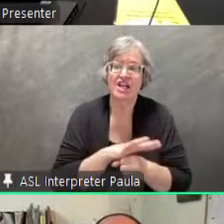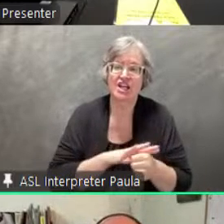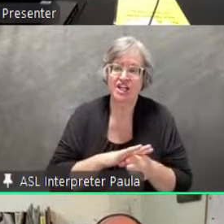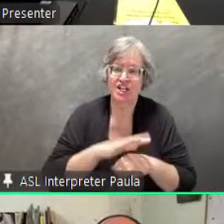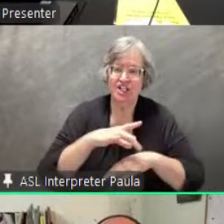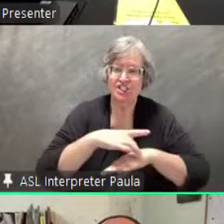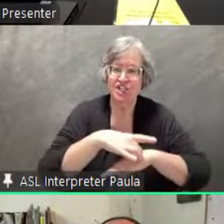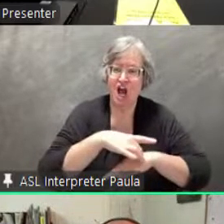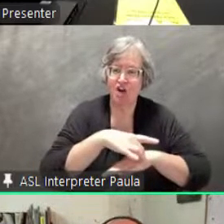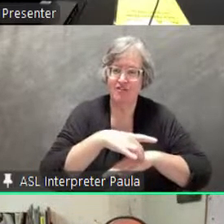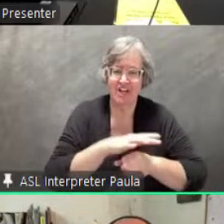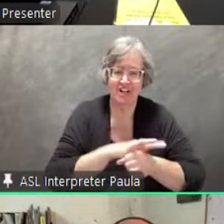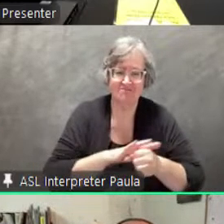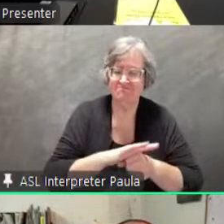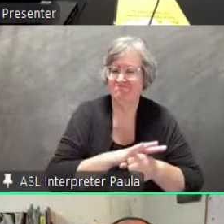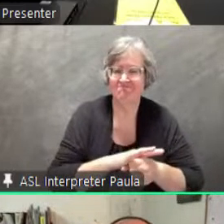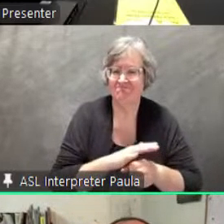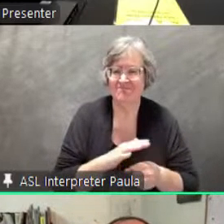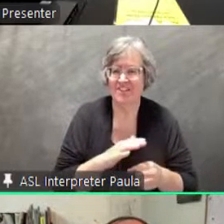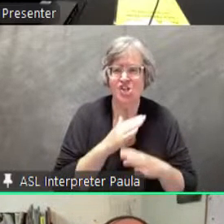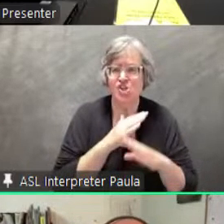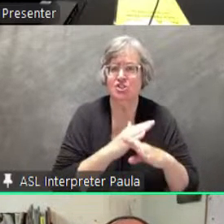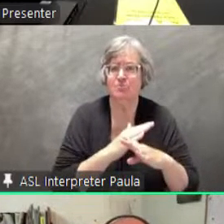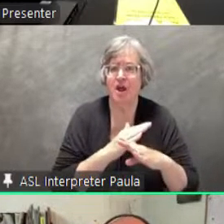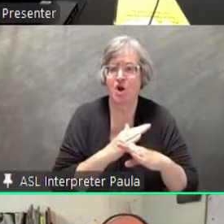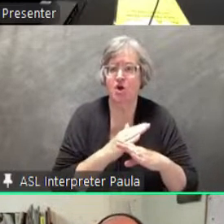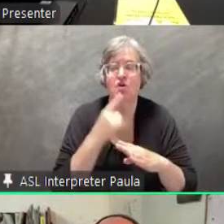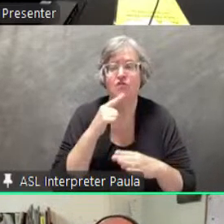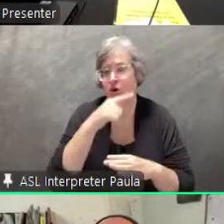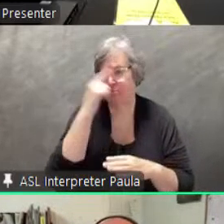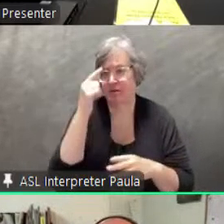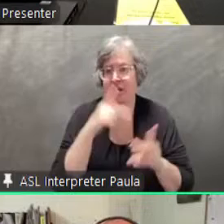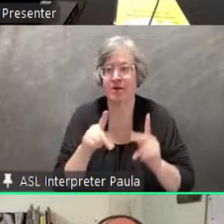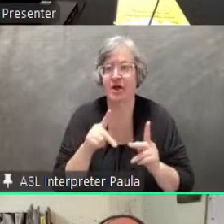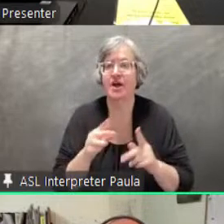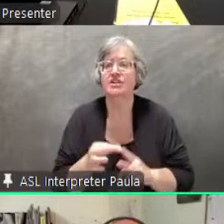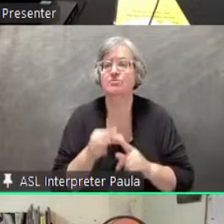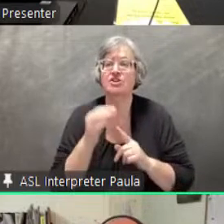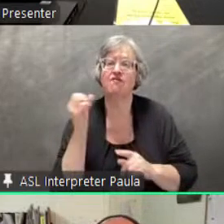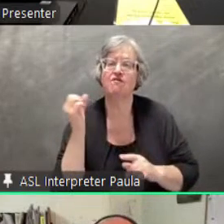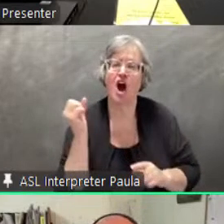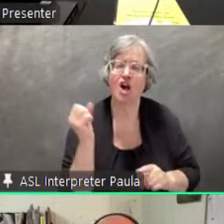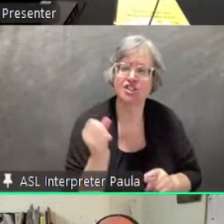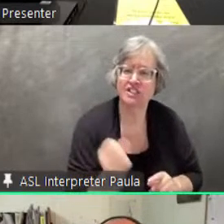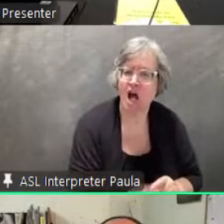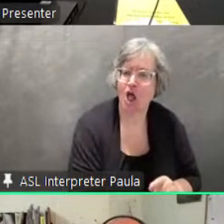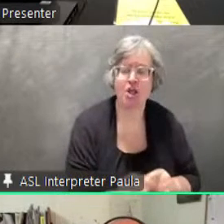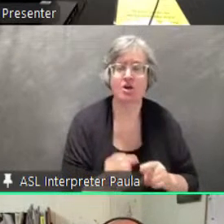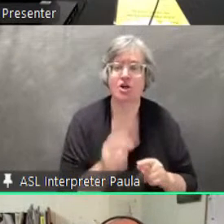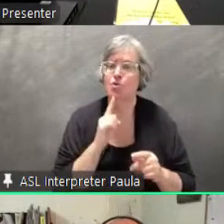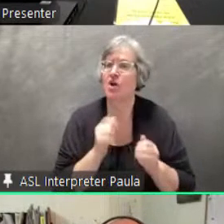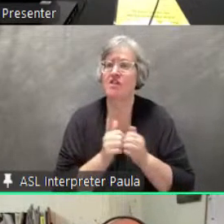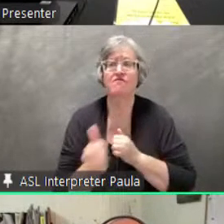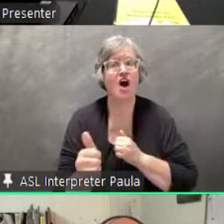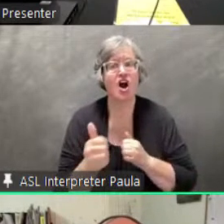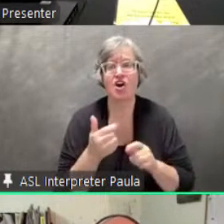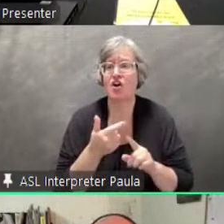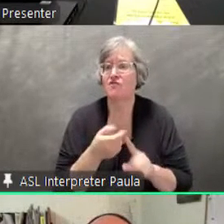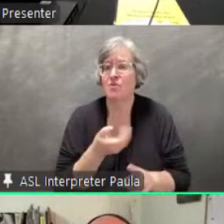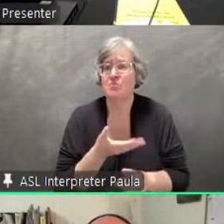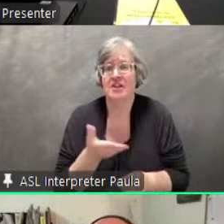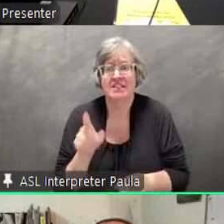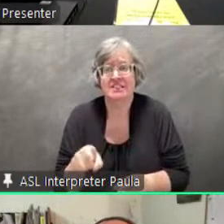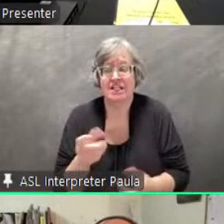is creating this barrier to Black folks, especially in the far south side, who are just further from the things they need